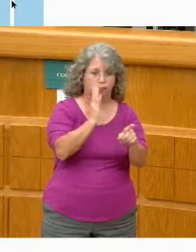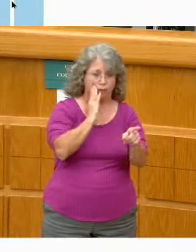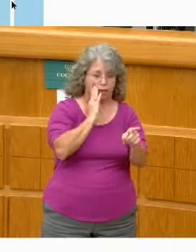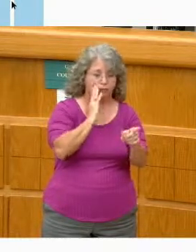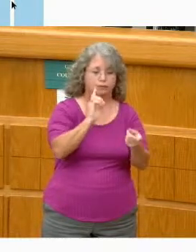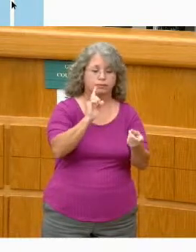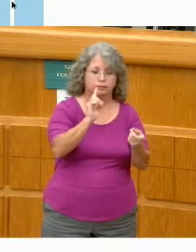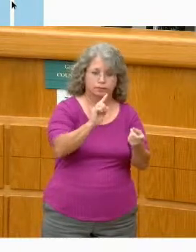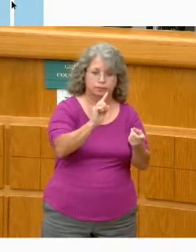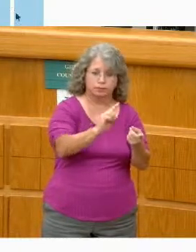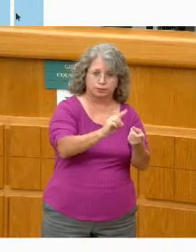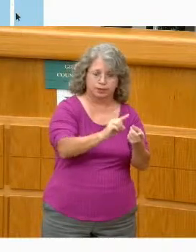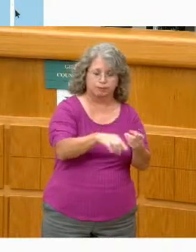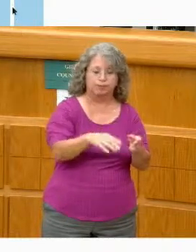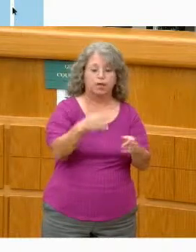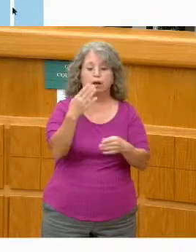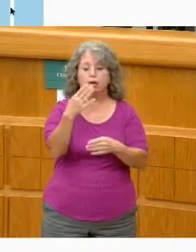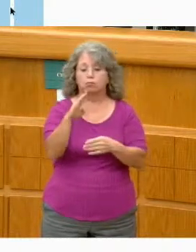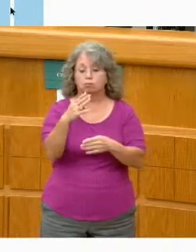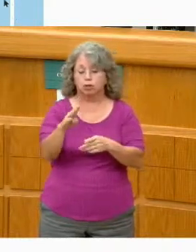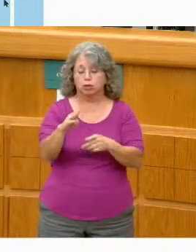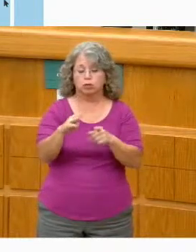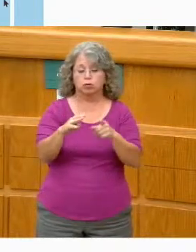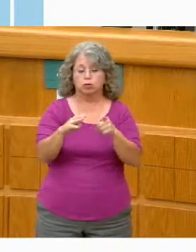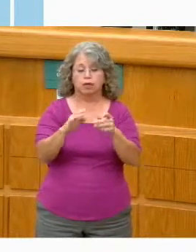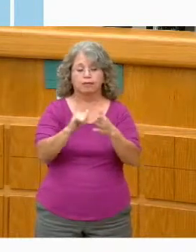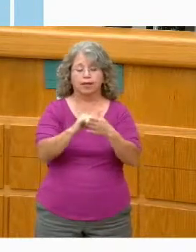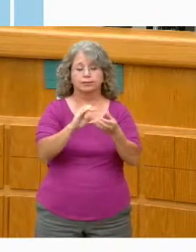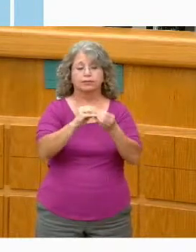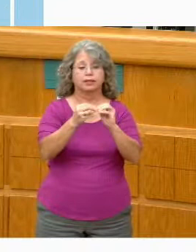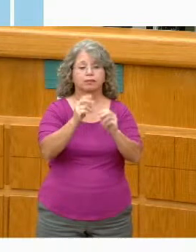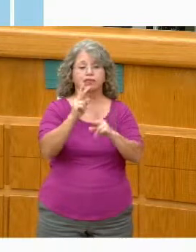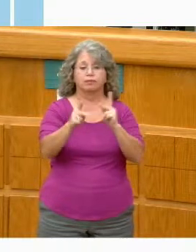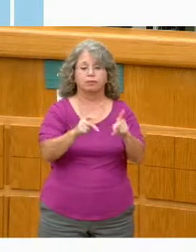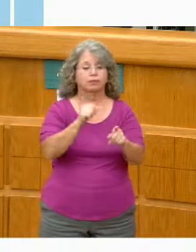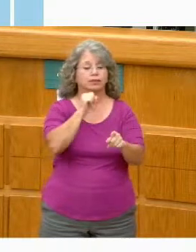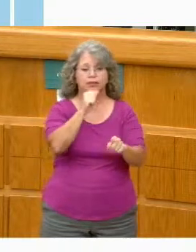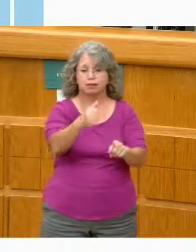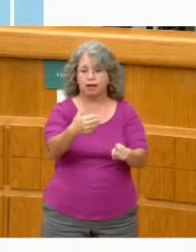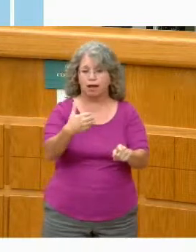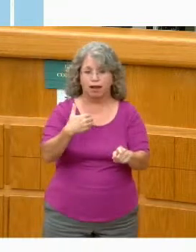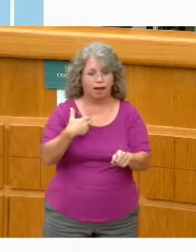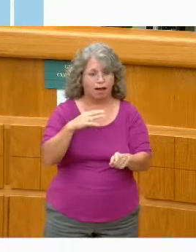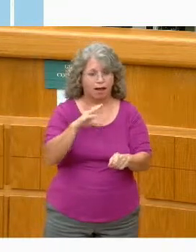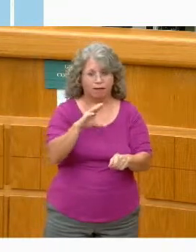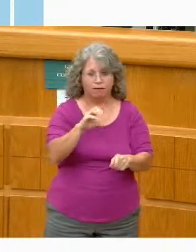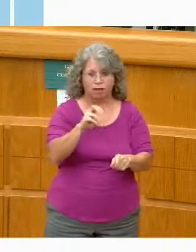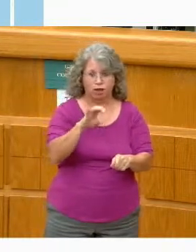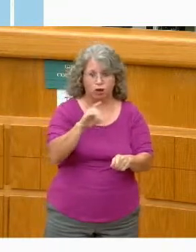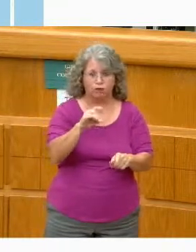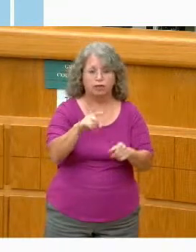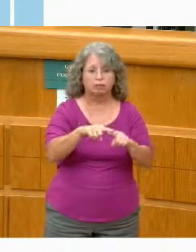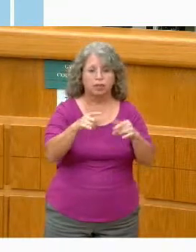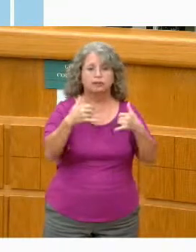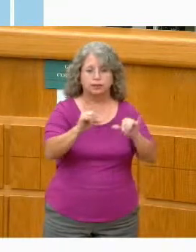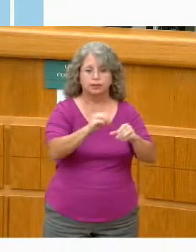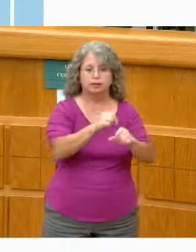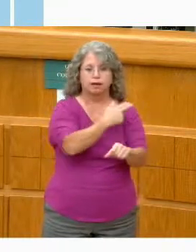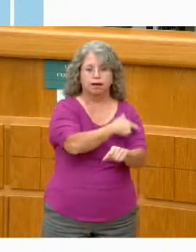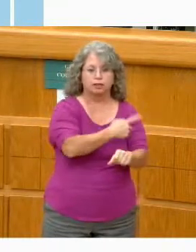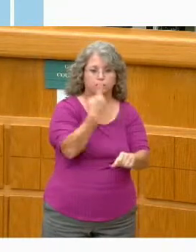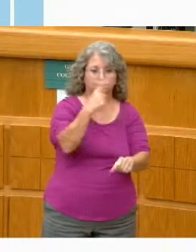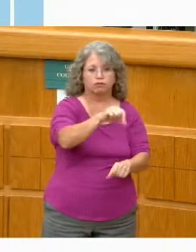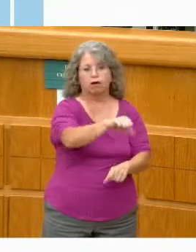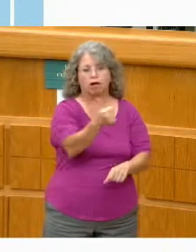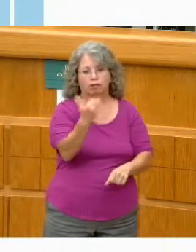weeks. The blue represents other people that aren't COVID positive that are in those med-surg beds. What you could do is look back